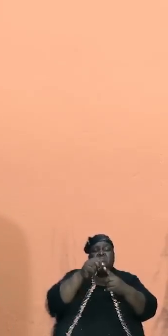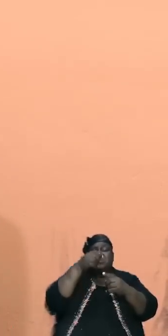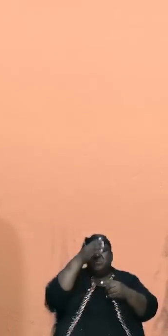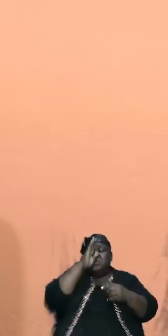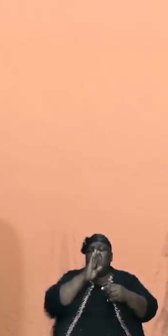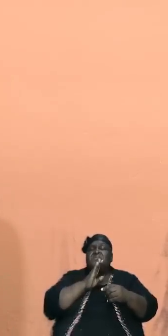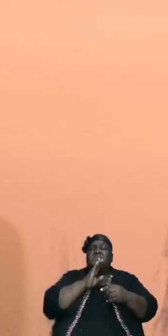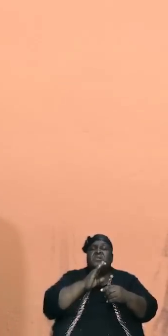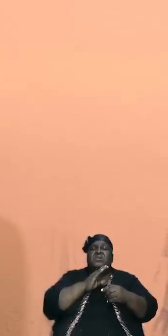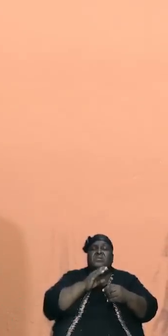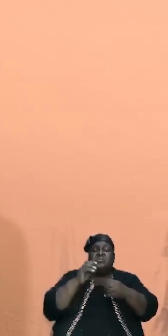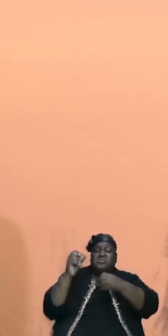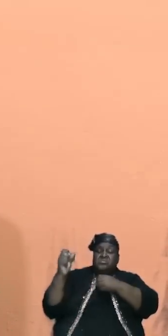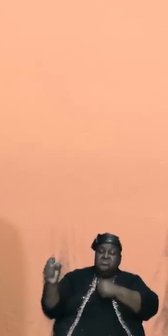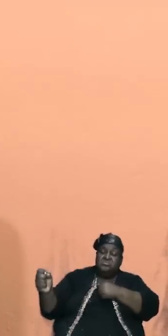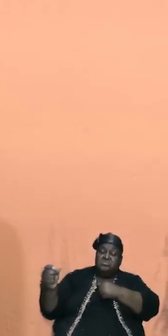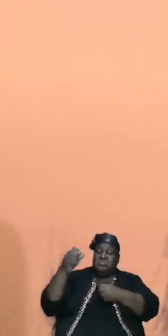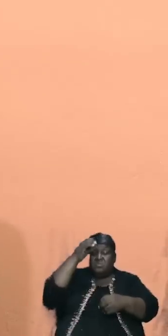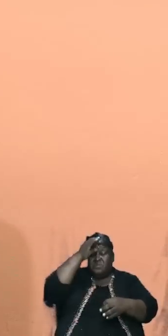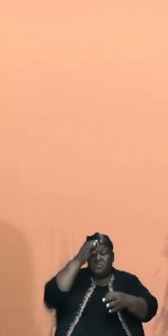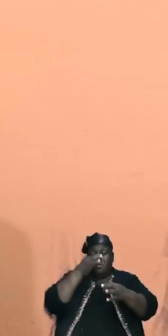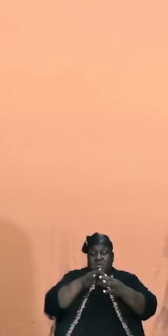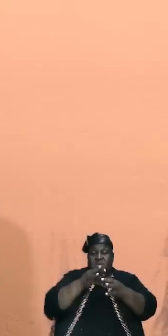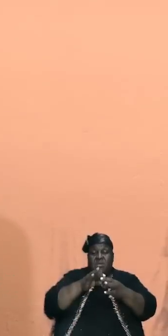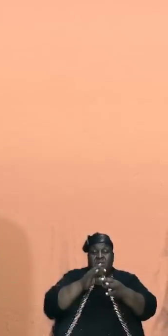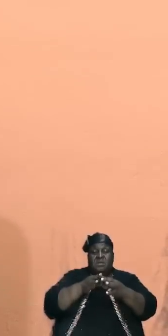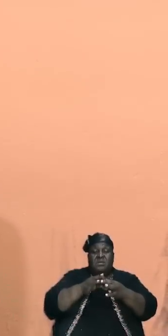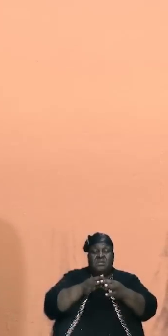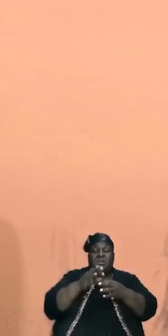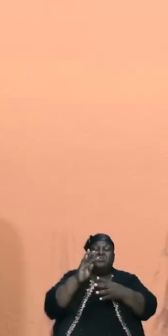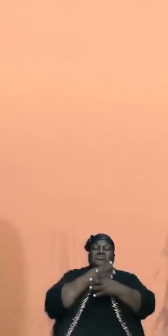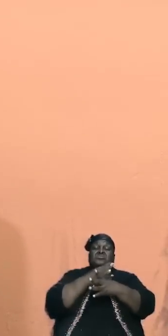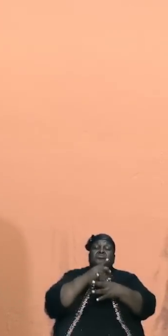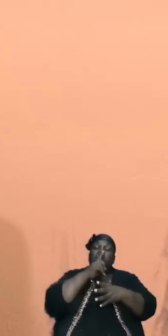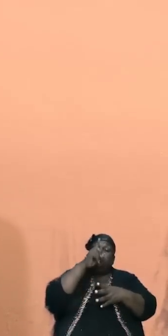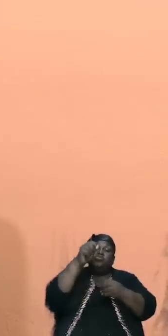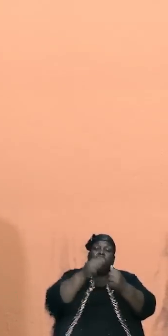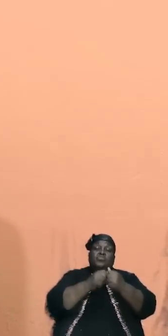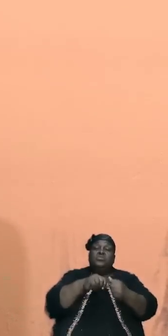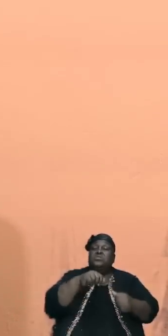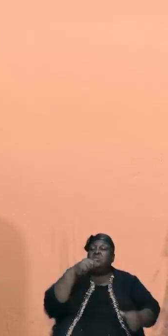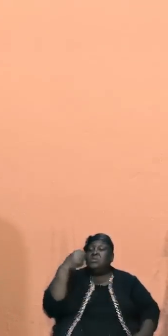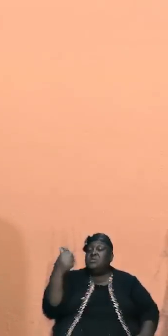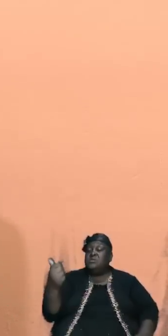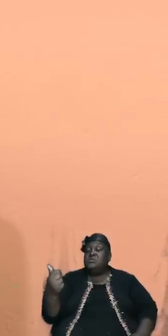faith and equip us to share the truth with others. Brethren,